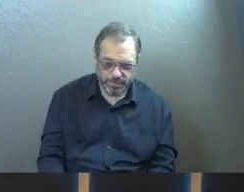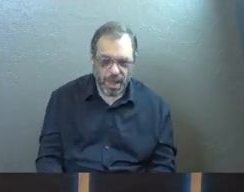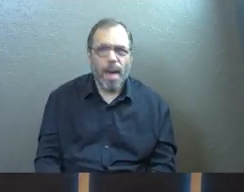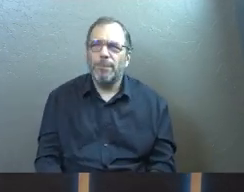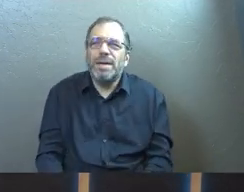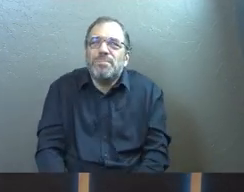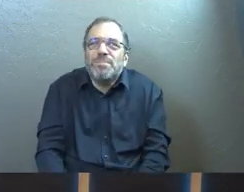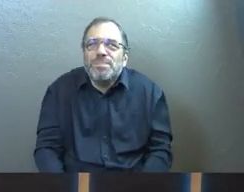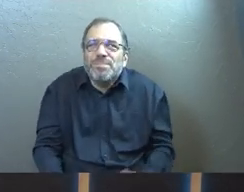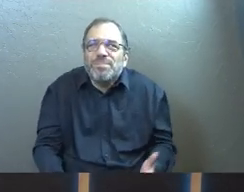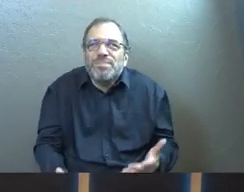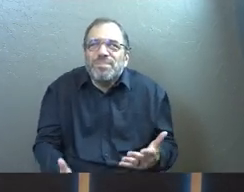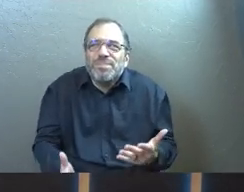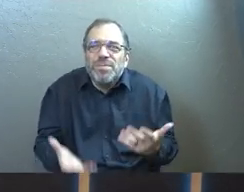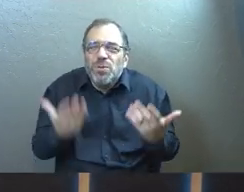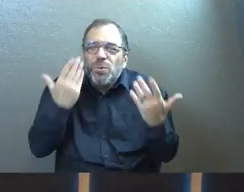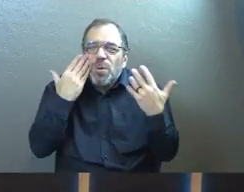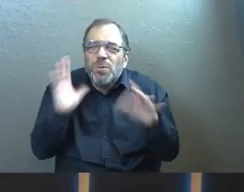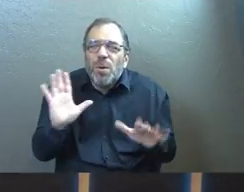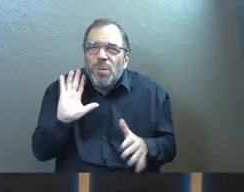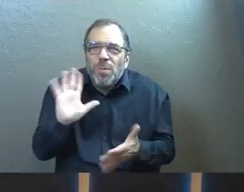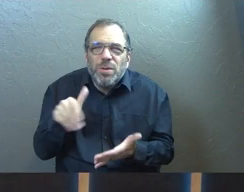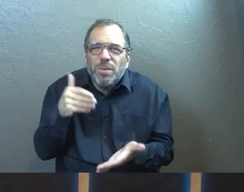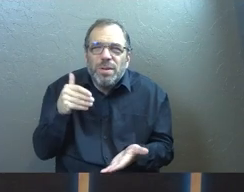But you don't know that when you're in the middle of it.